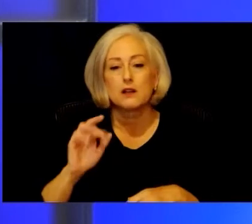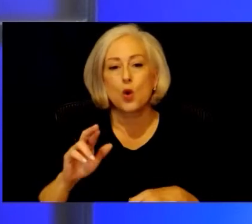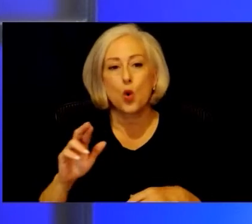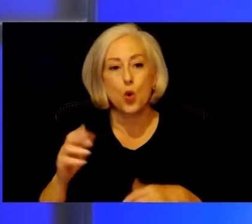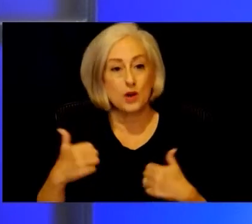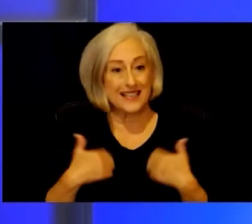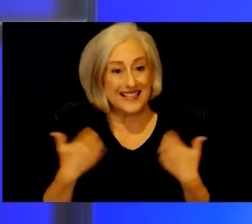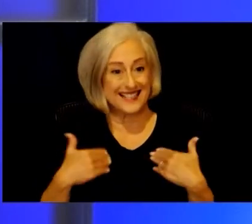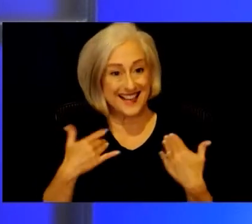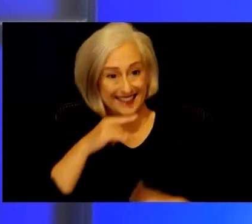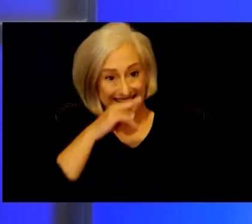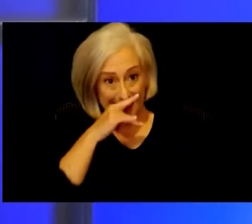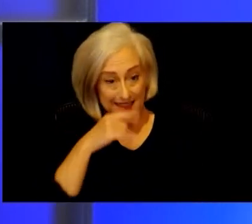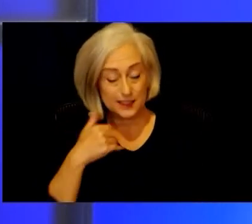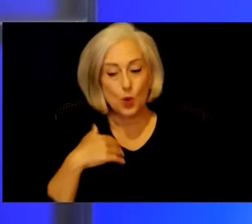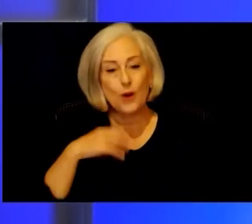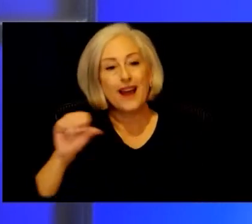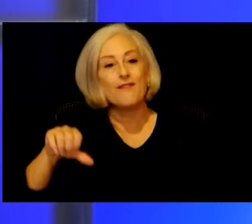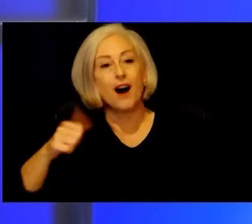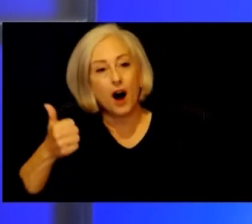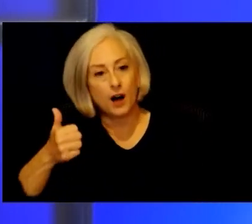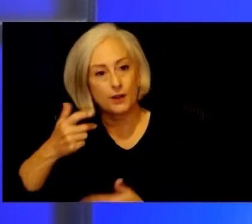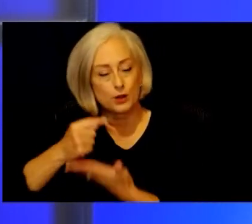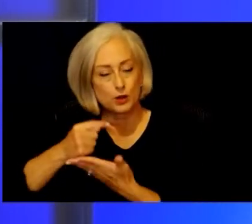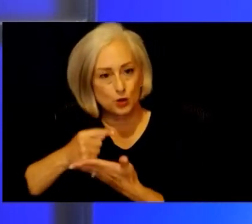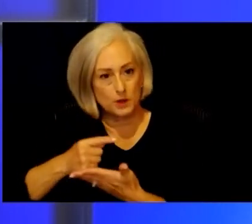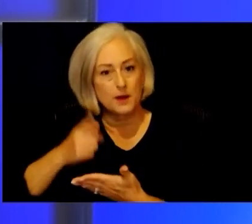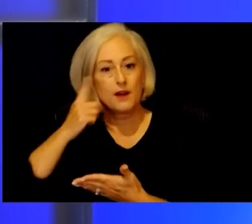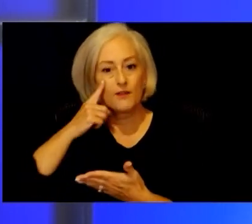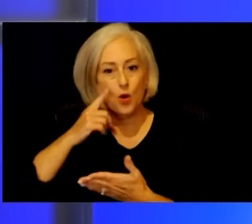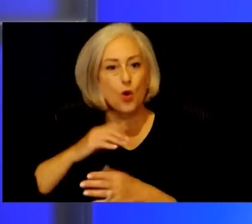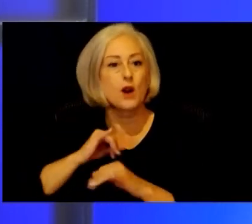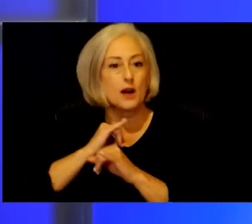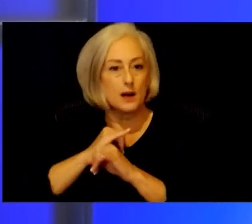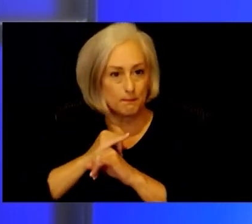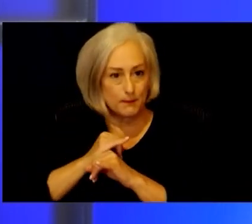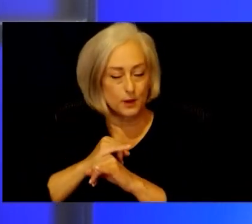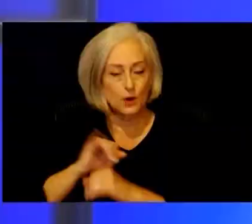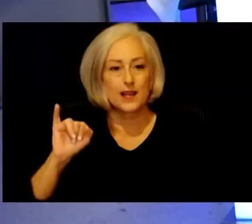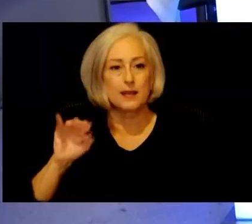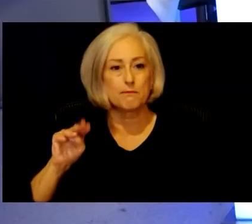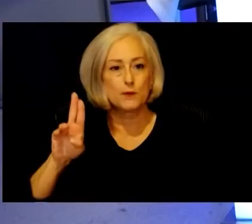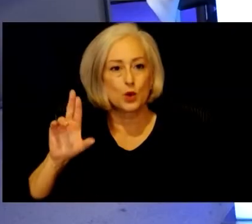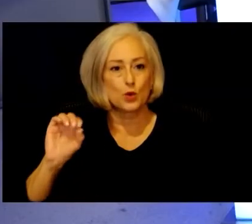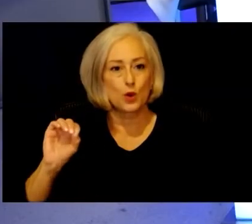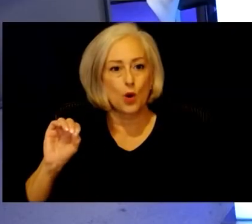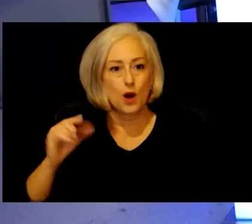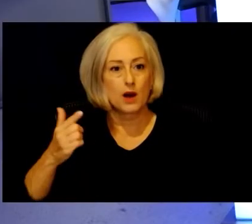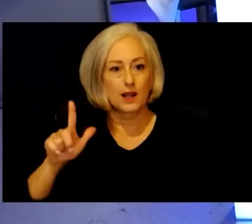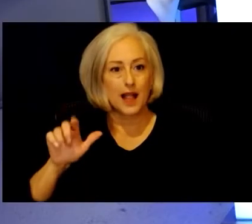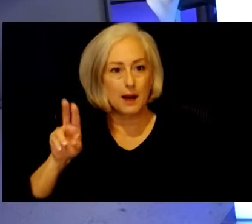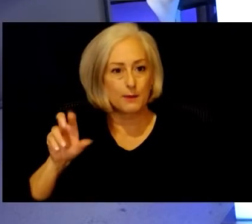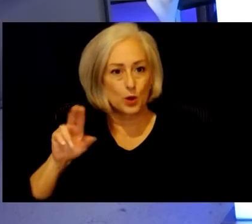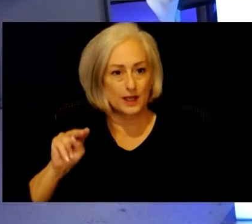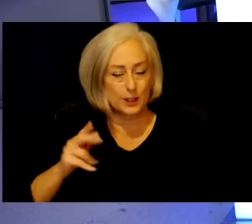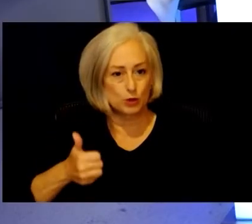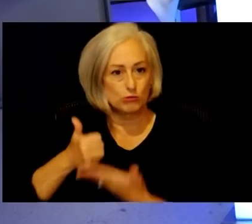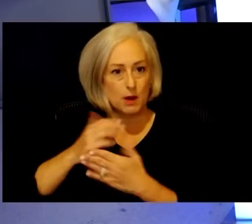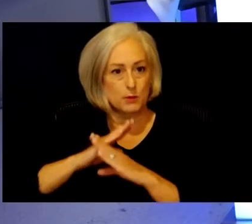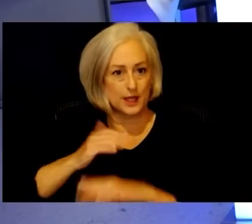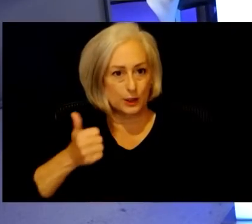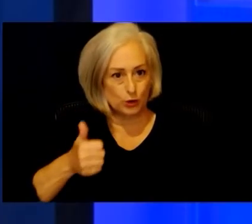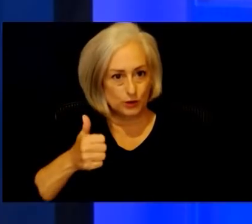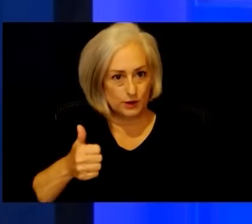extra treatment that you can get for immunoglobulin to protect yourself also. Yeah, I think those are great points too. And I believe